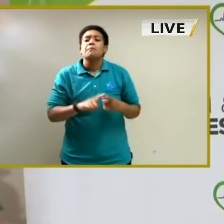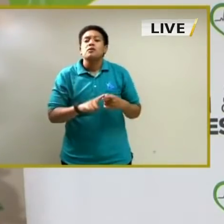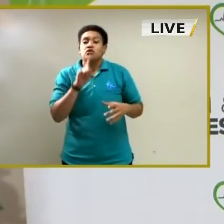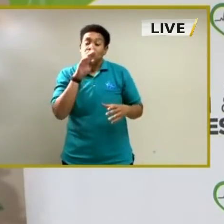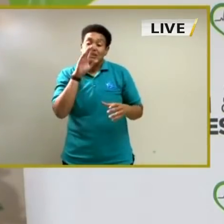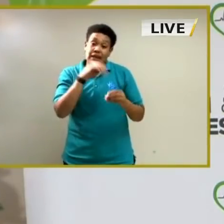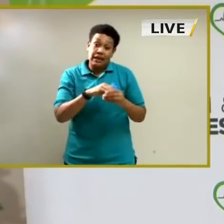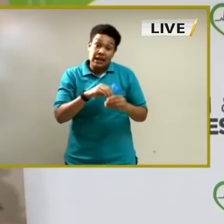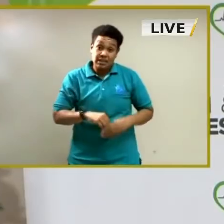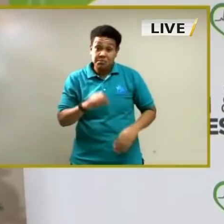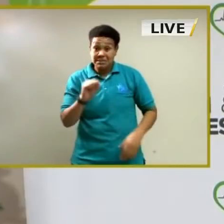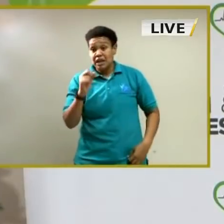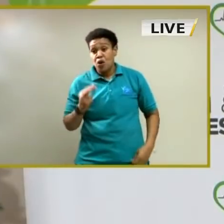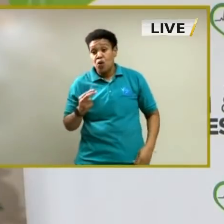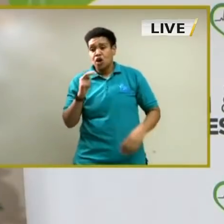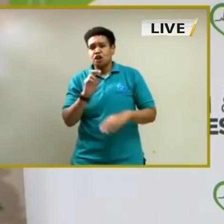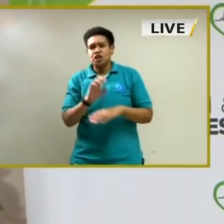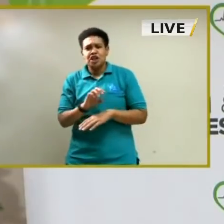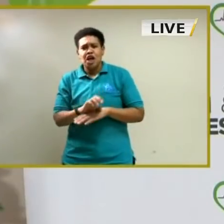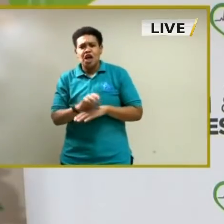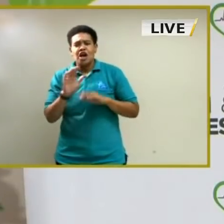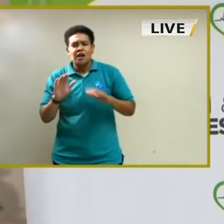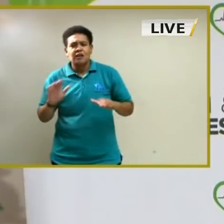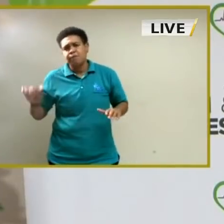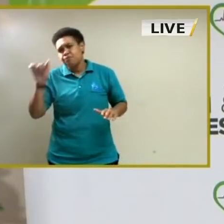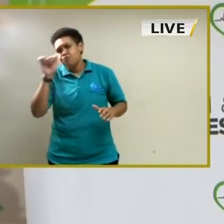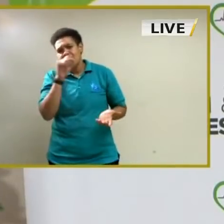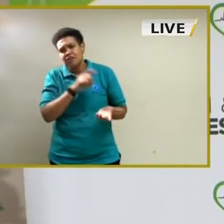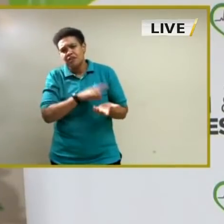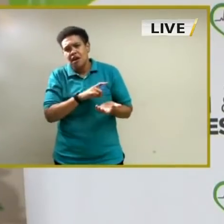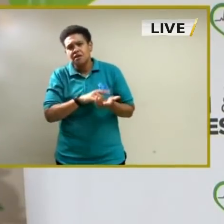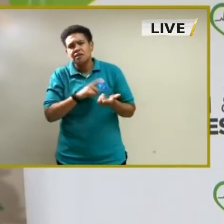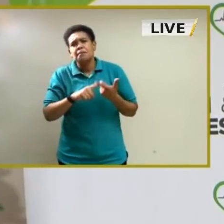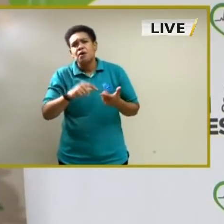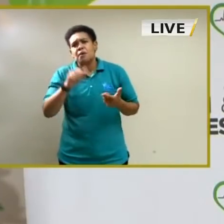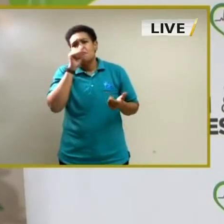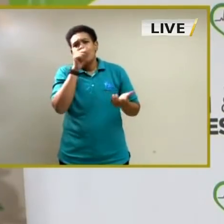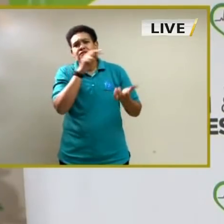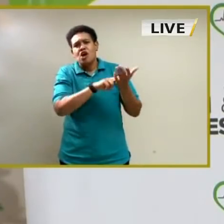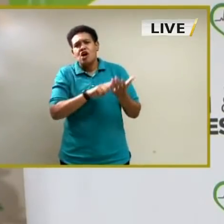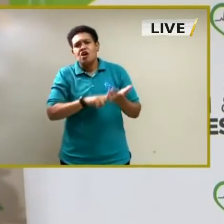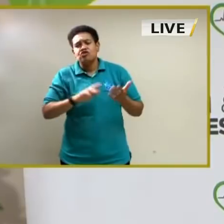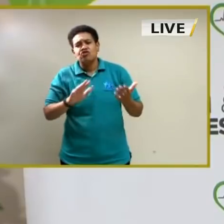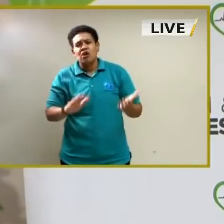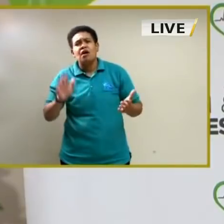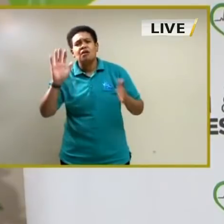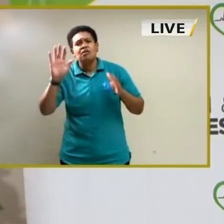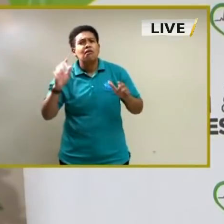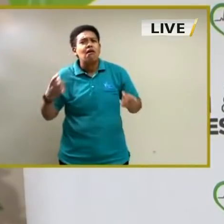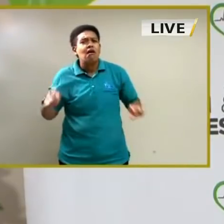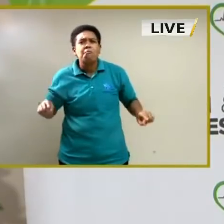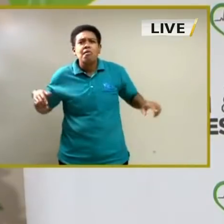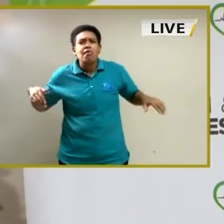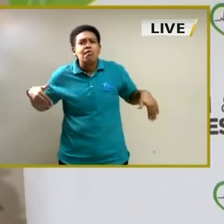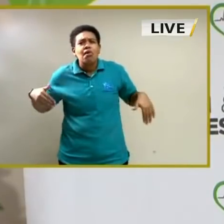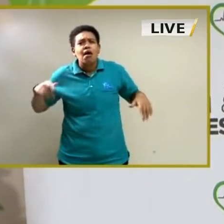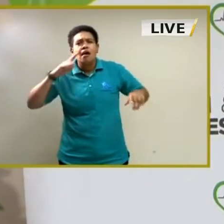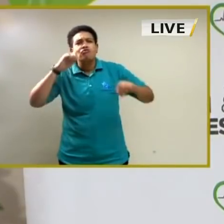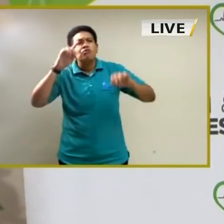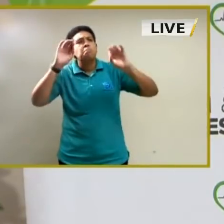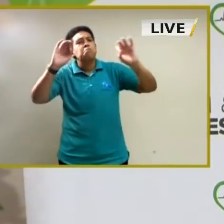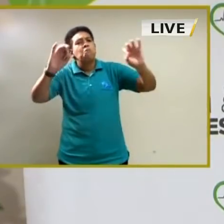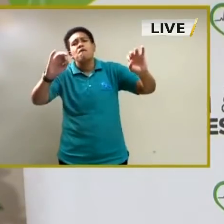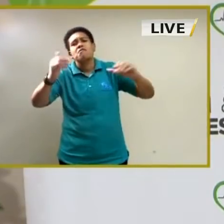of stakeholders, the church, to the private doctors and the private contractors. And it hasn't been a